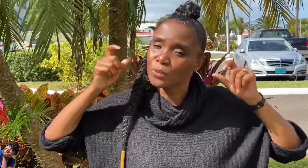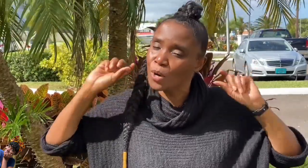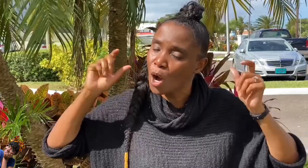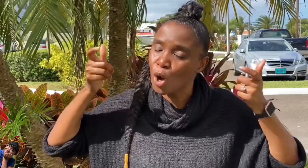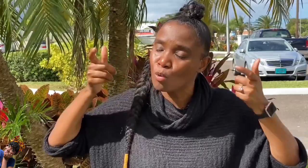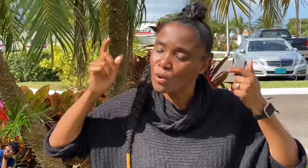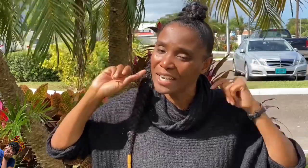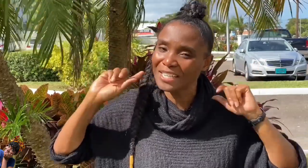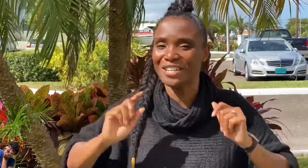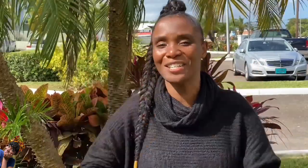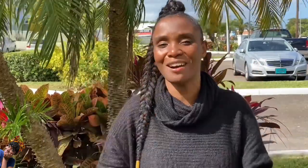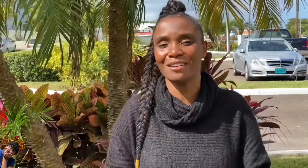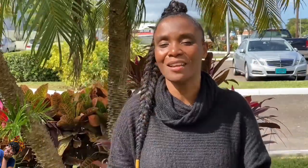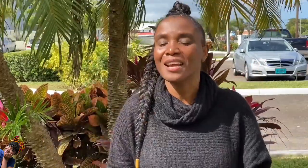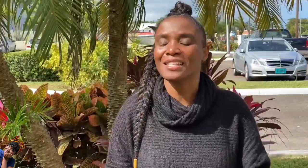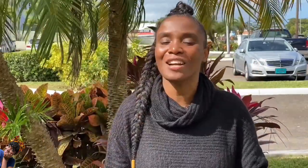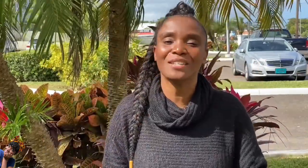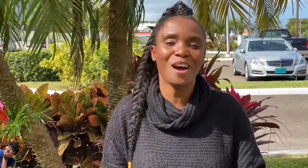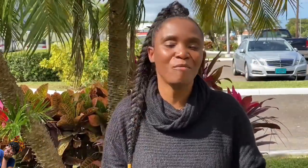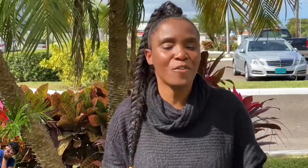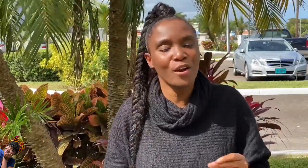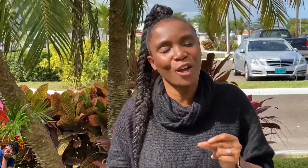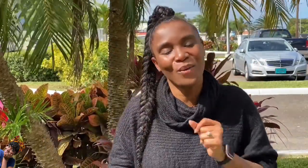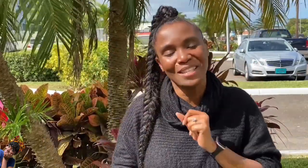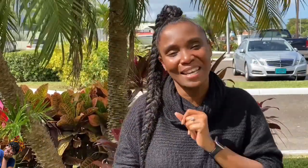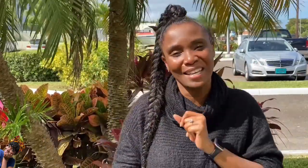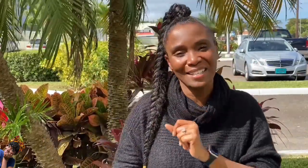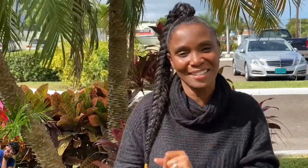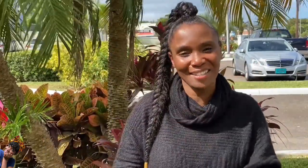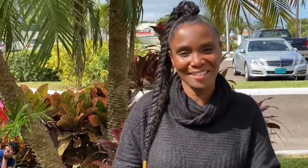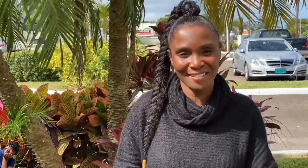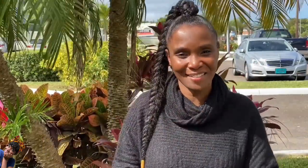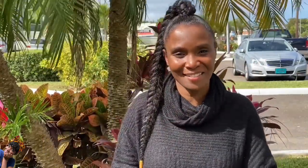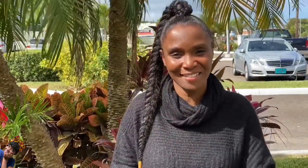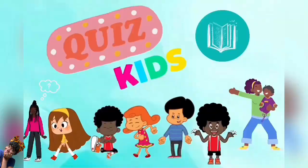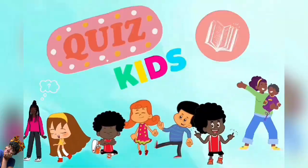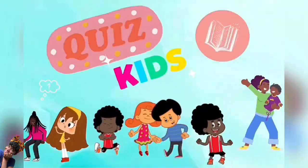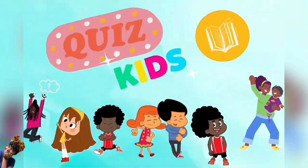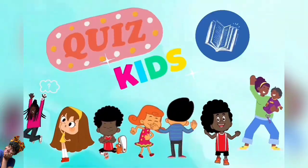listening ears were already turned on, it's now time for Quiz Kids.